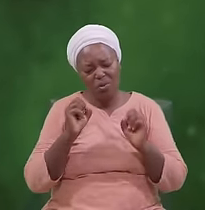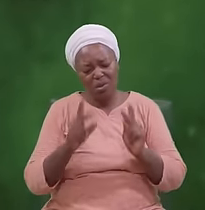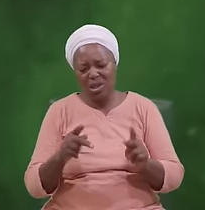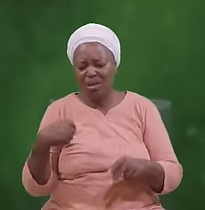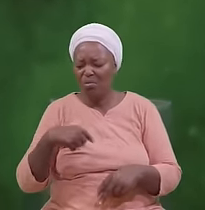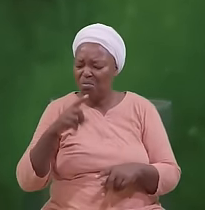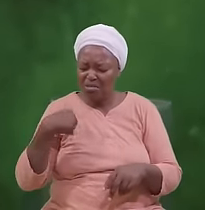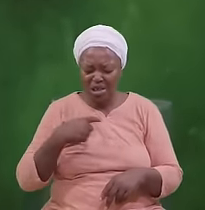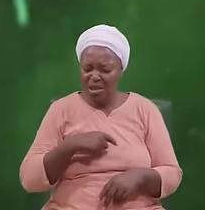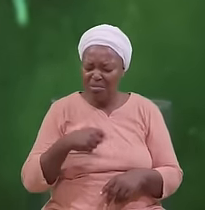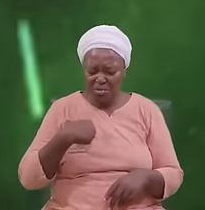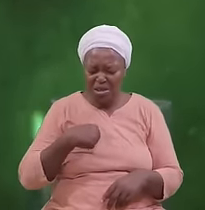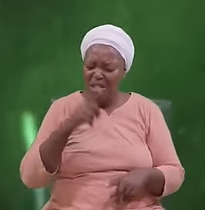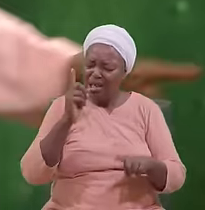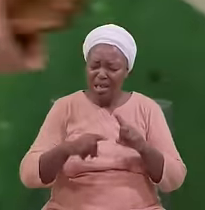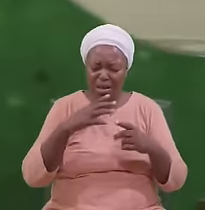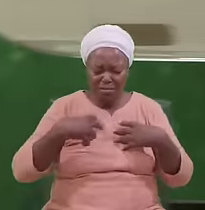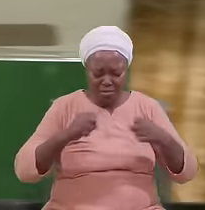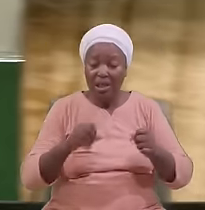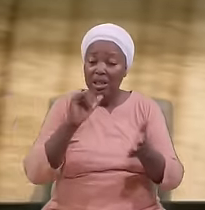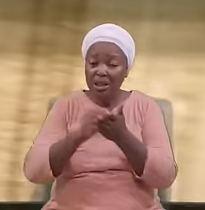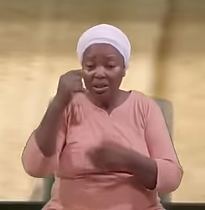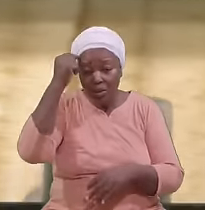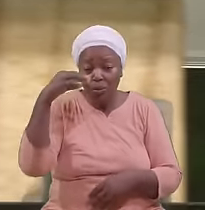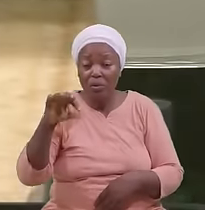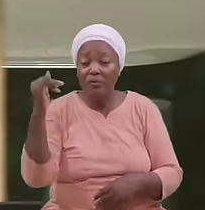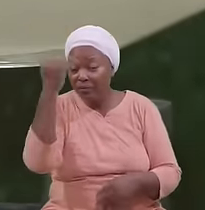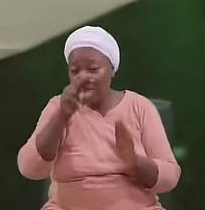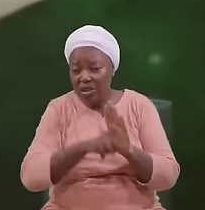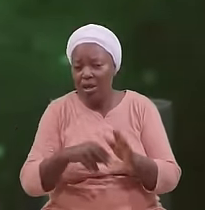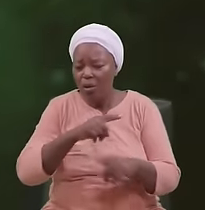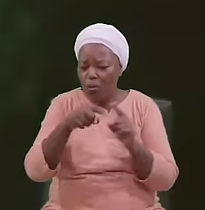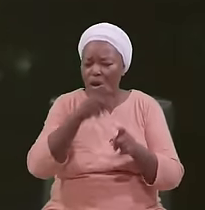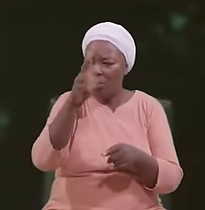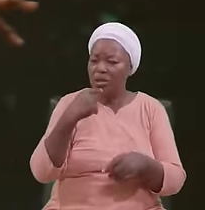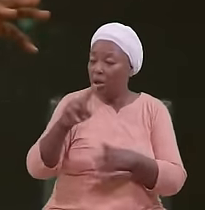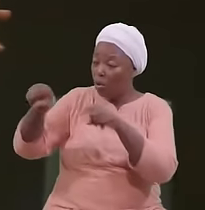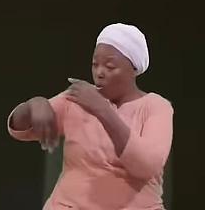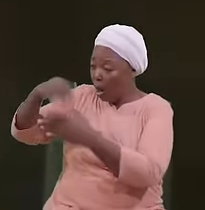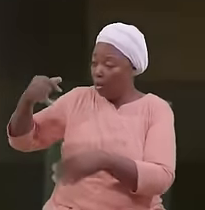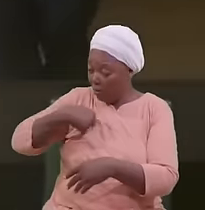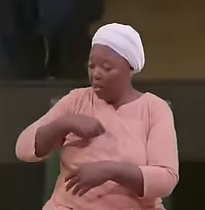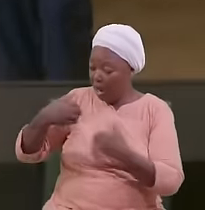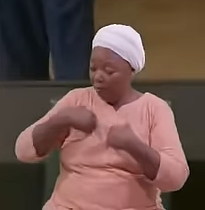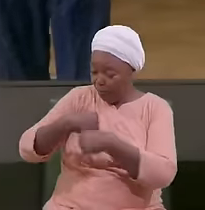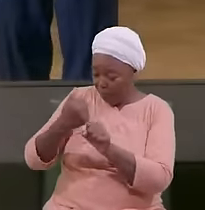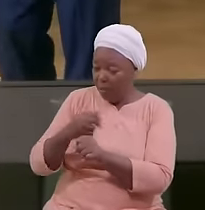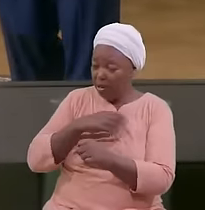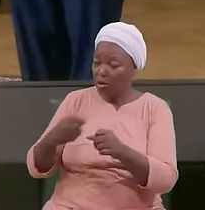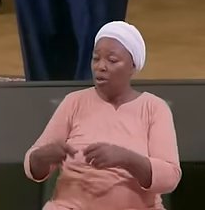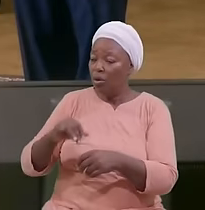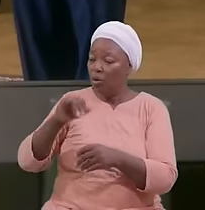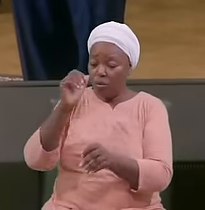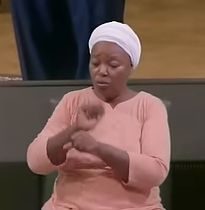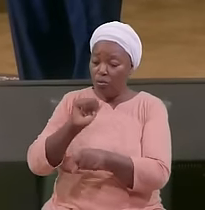thought of foolishness. When God says, go out, I provided a job for you. You've been seeking the Lord and